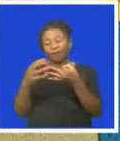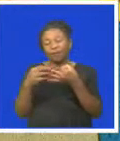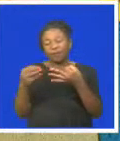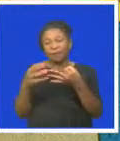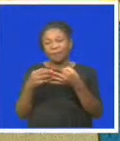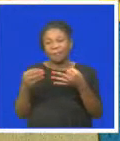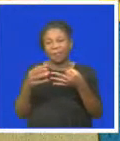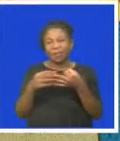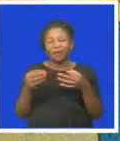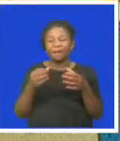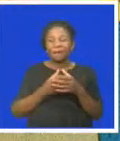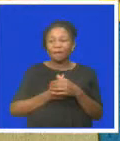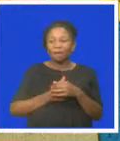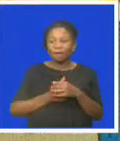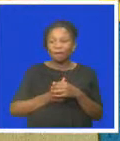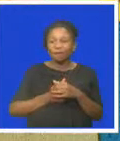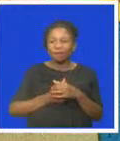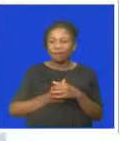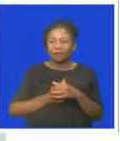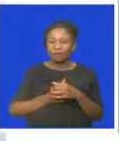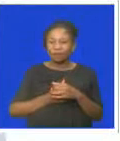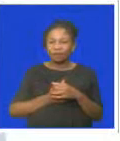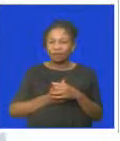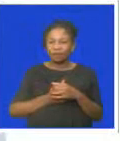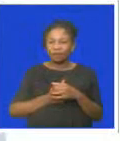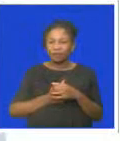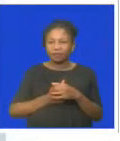Let's continue, my lovely learner.